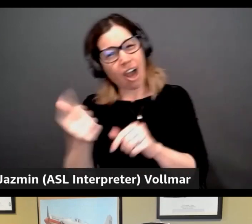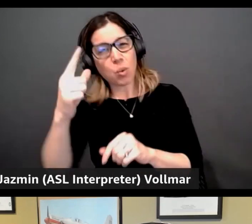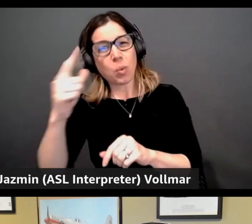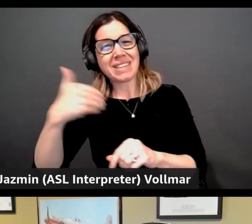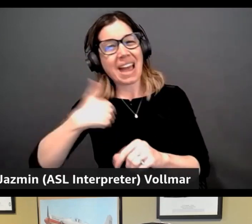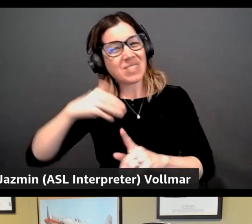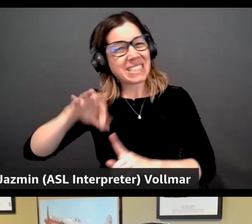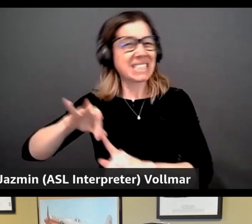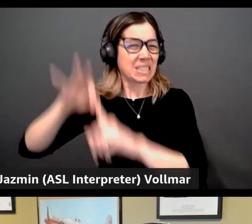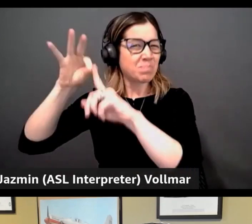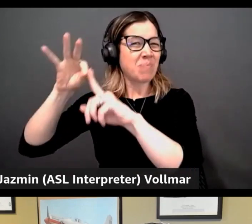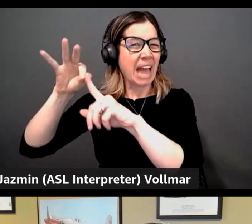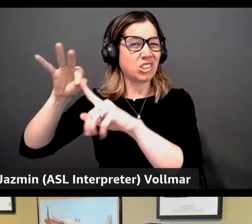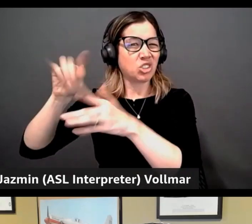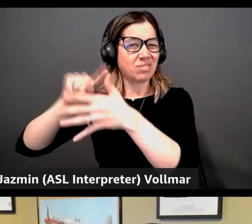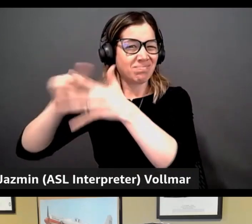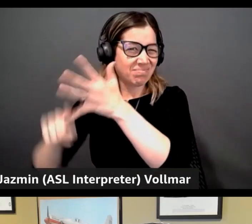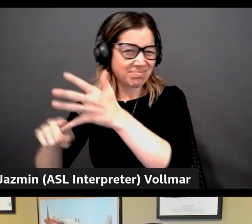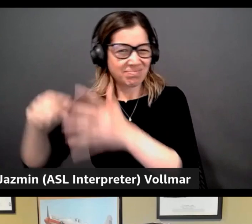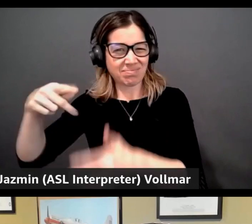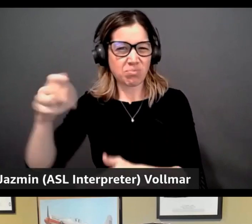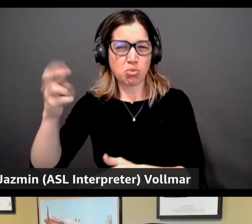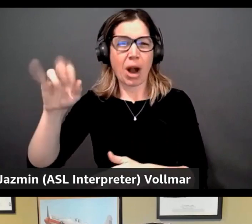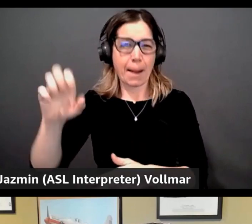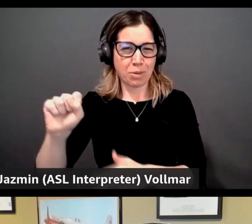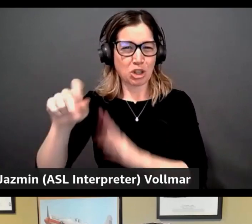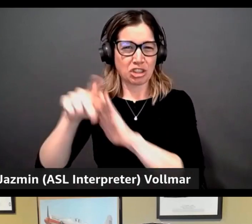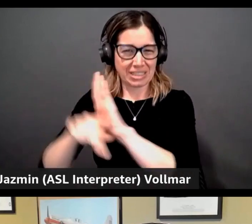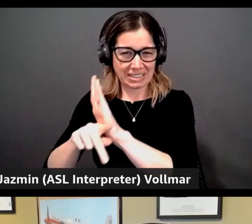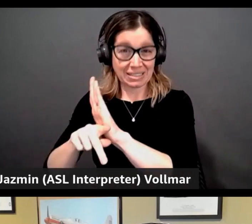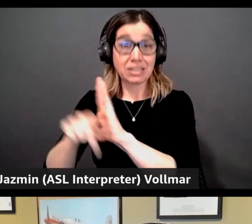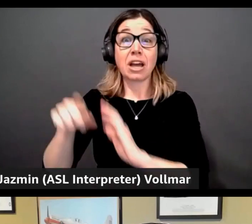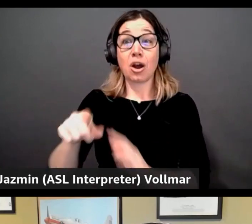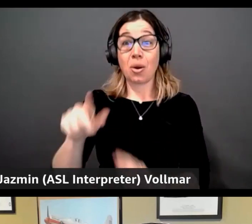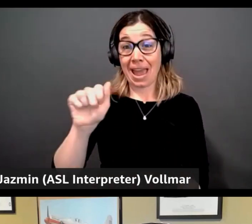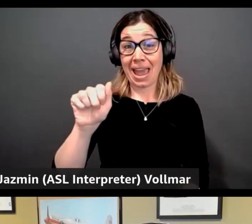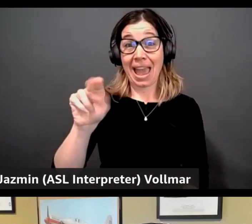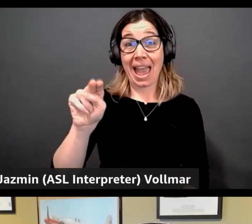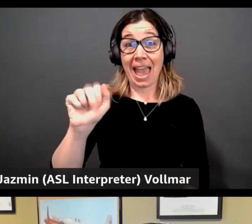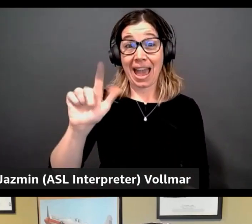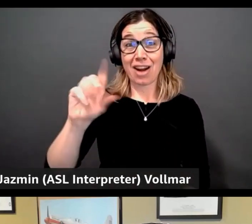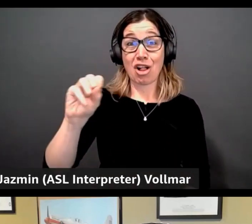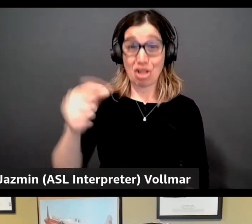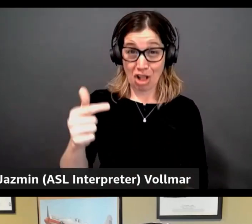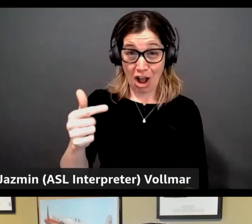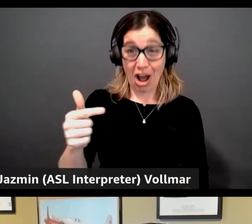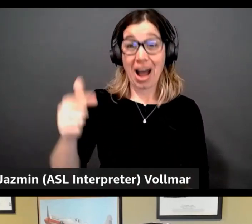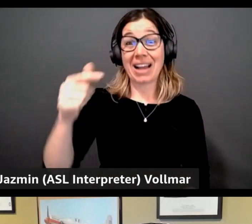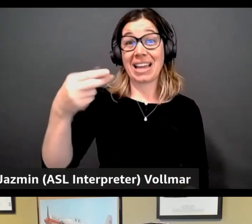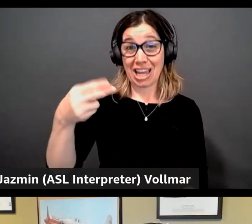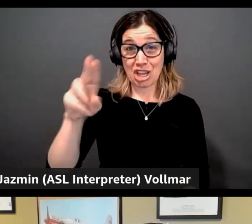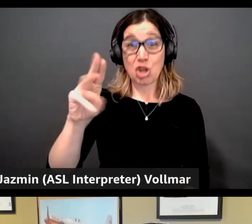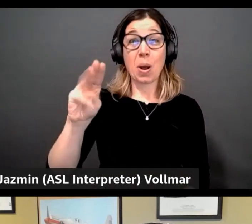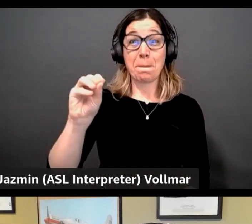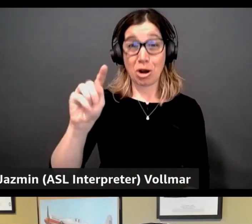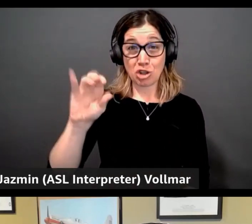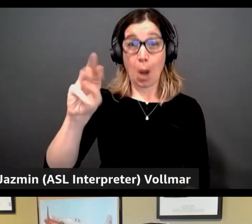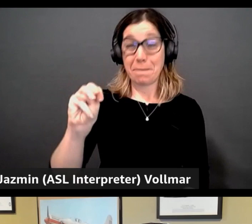particular device we're talking about is an analog Hamiltonian simulation device. And if you're not familiar with any of those terms, it's